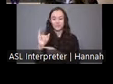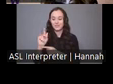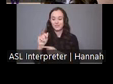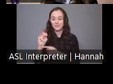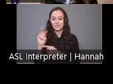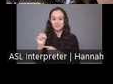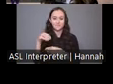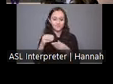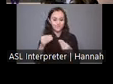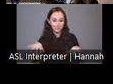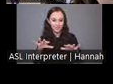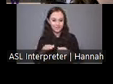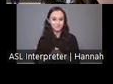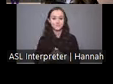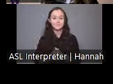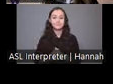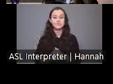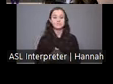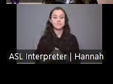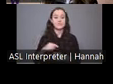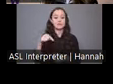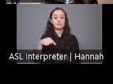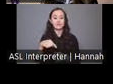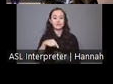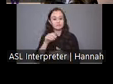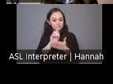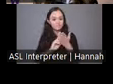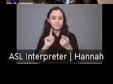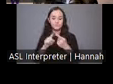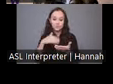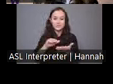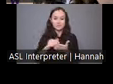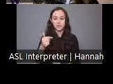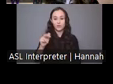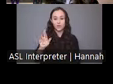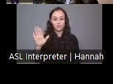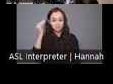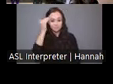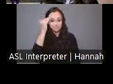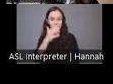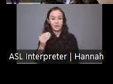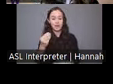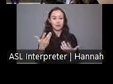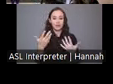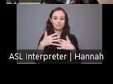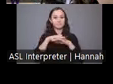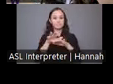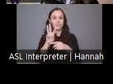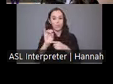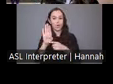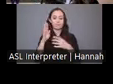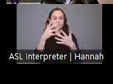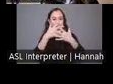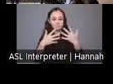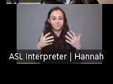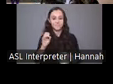vocabulary shifts are designed to center Grand Ron knowledge and specifically the interconnected web of human and non-human relationships